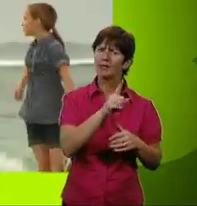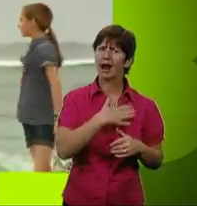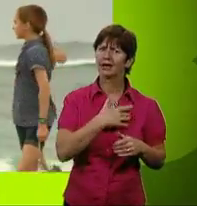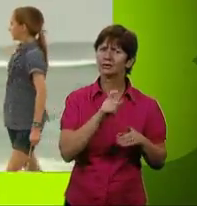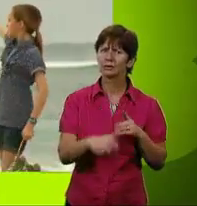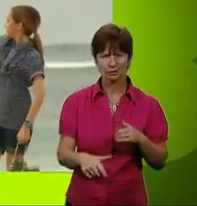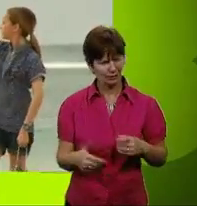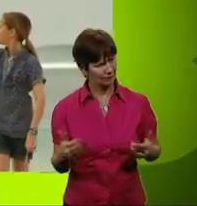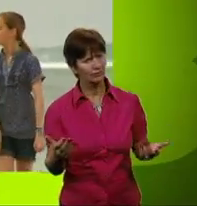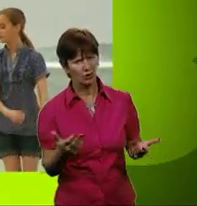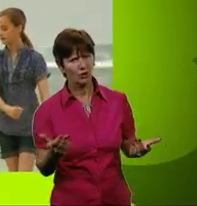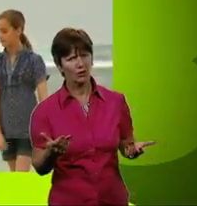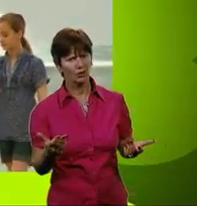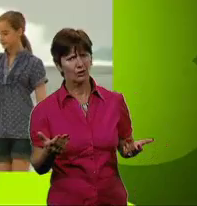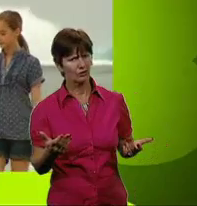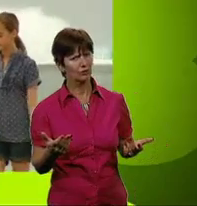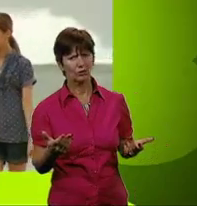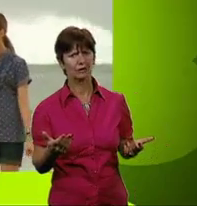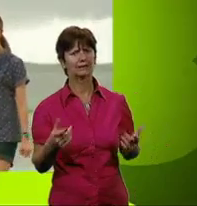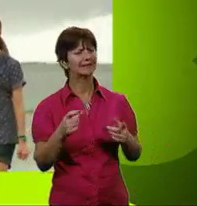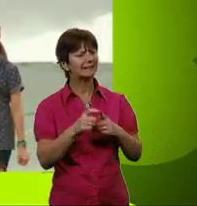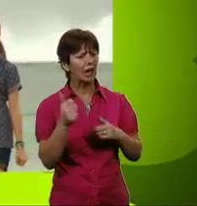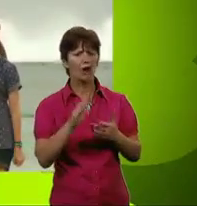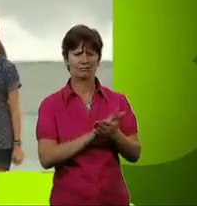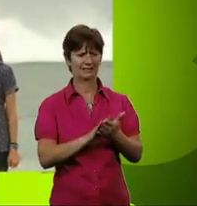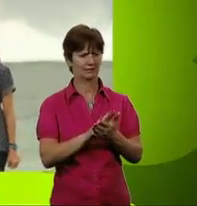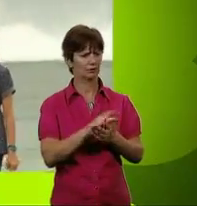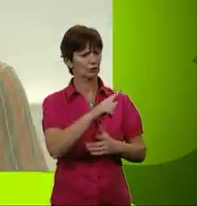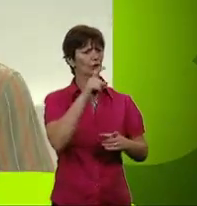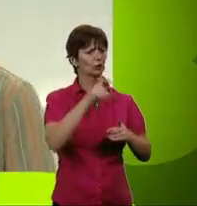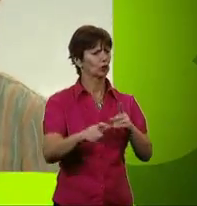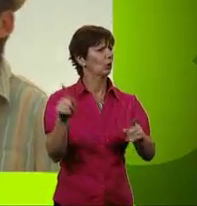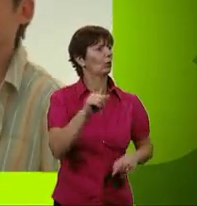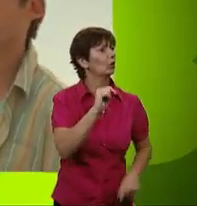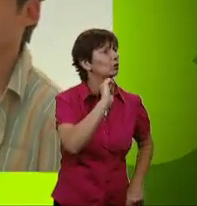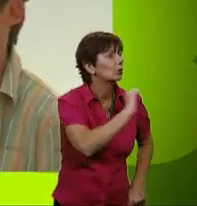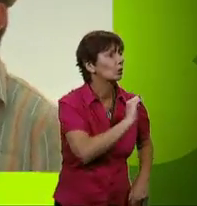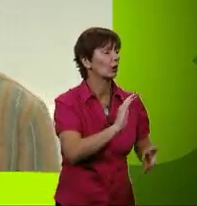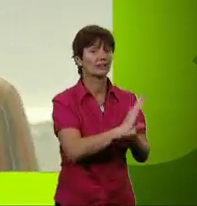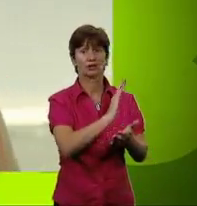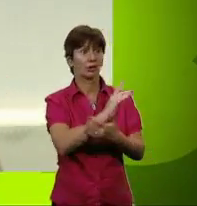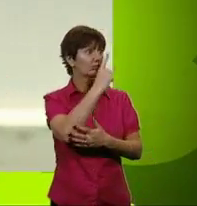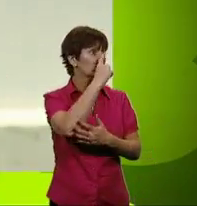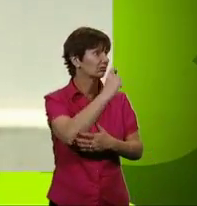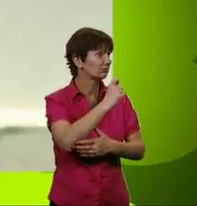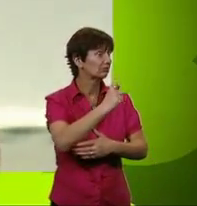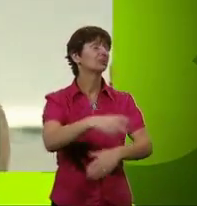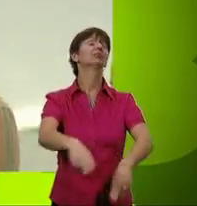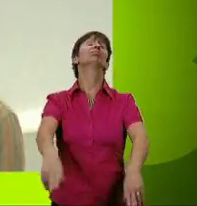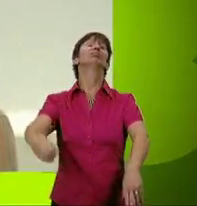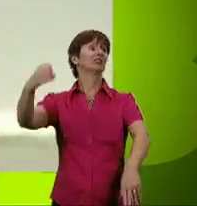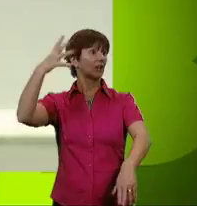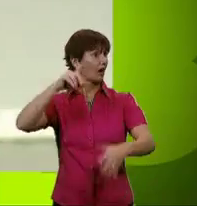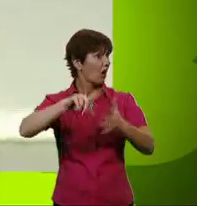not. Days off are all about doing what you enjoy. Could be sunbathing or skydiving. I've